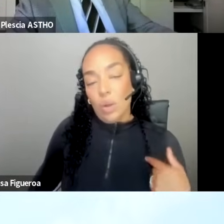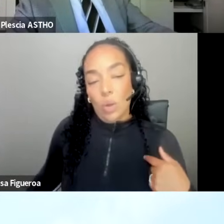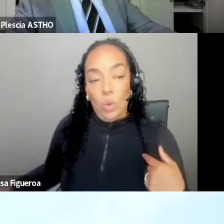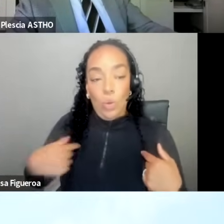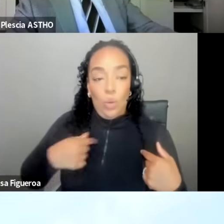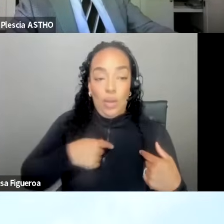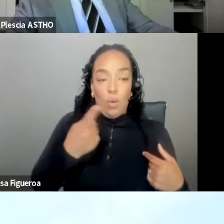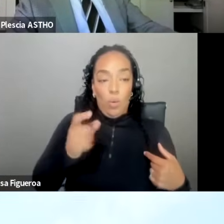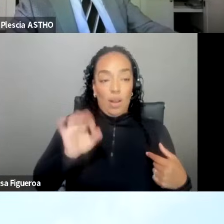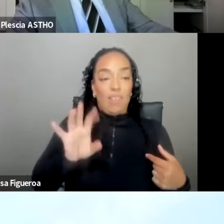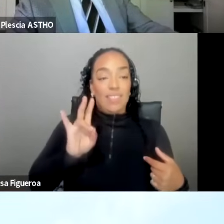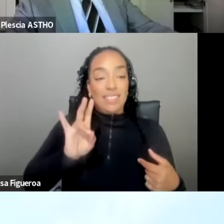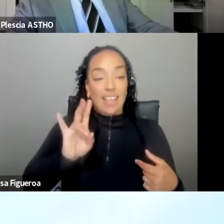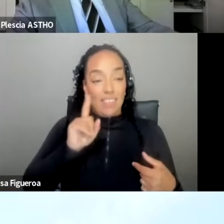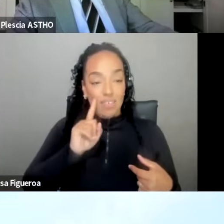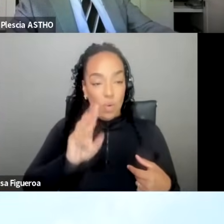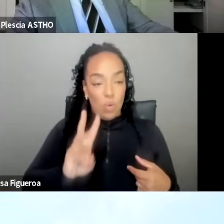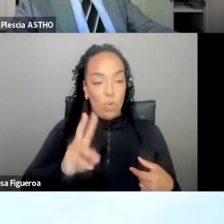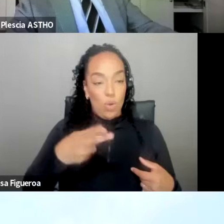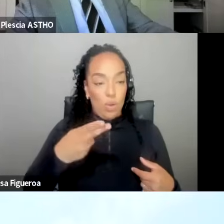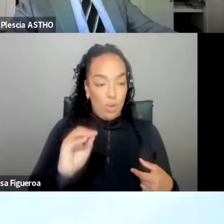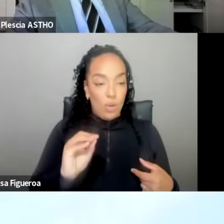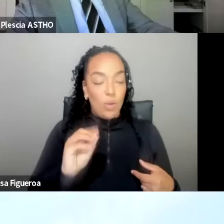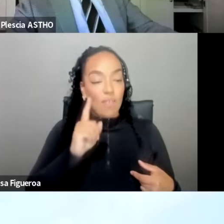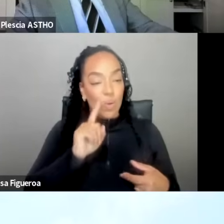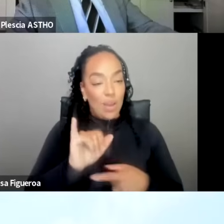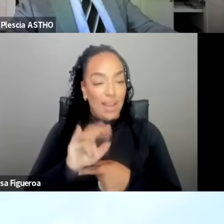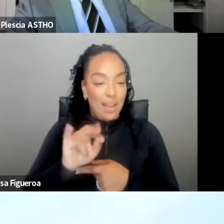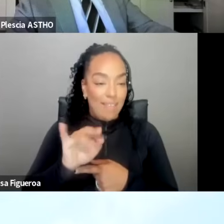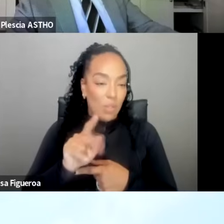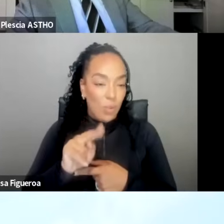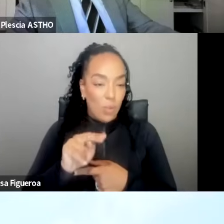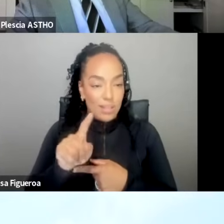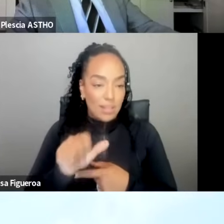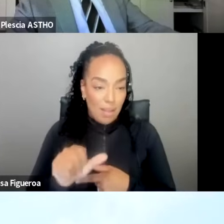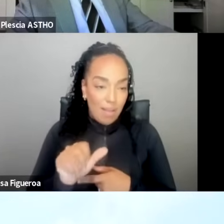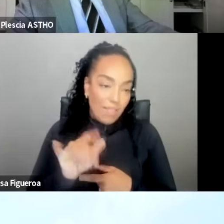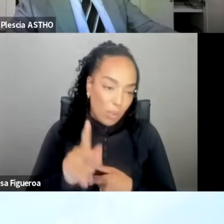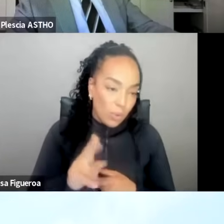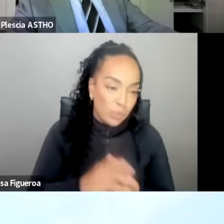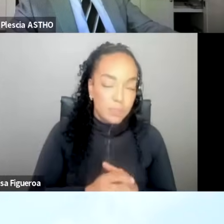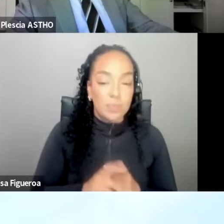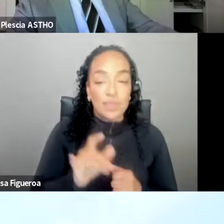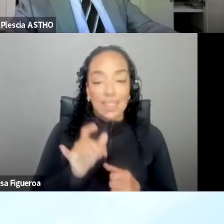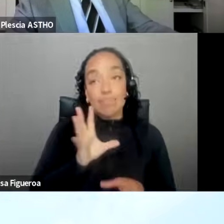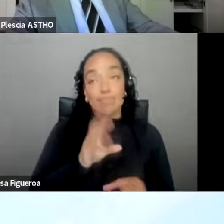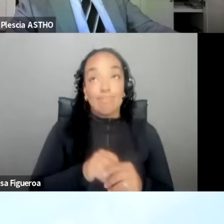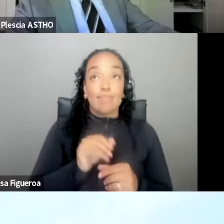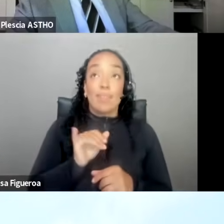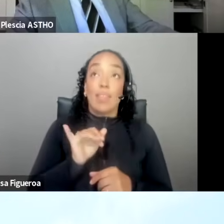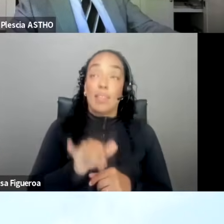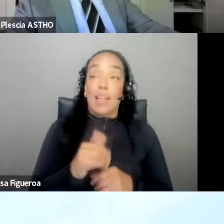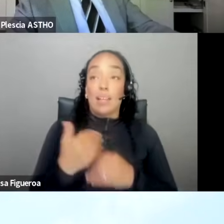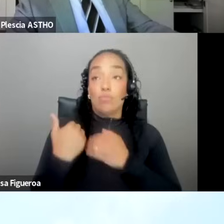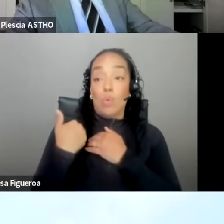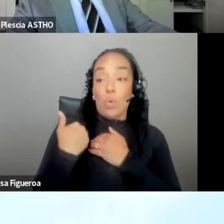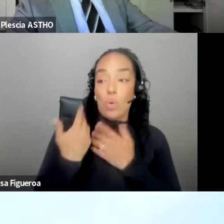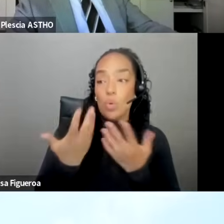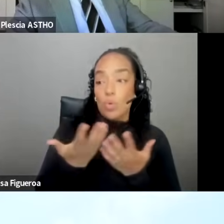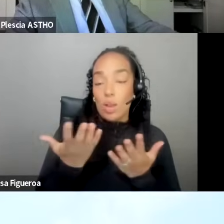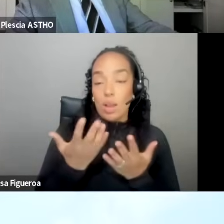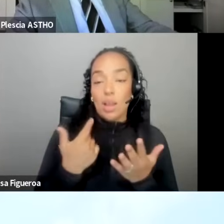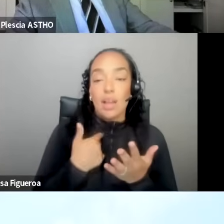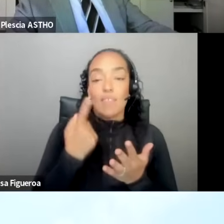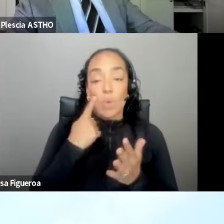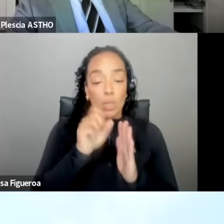centers for the World Health Organization for influenza. And so part of that role is to not only for seasonal